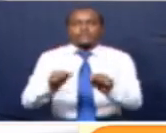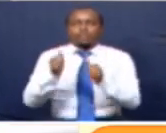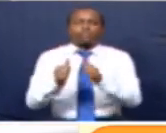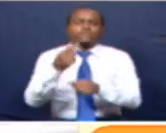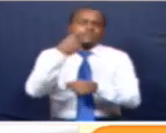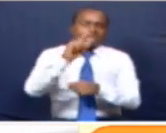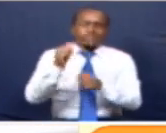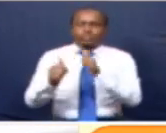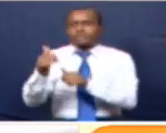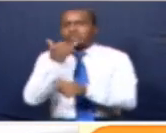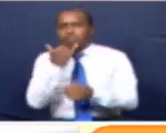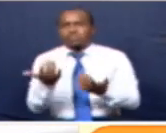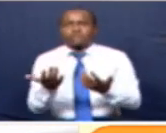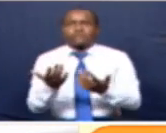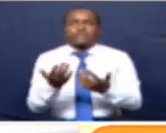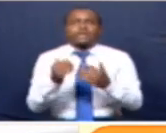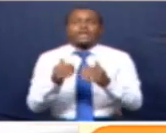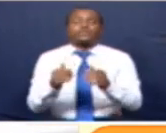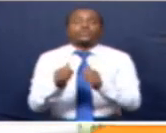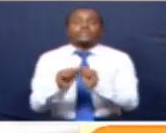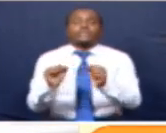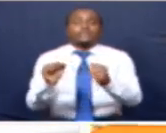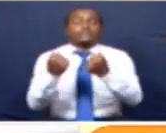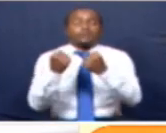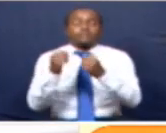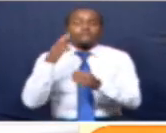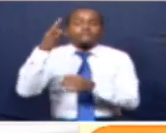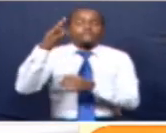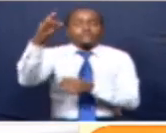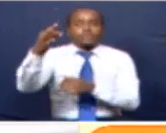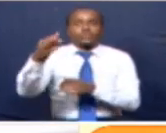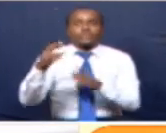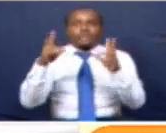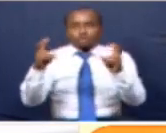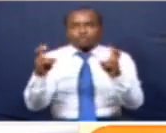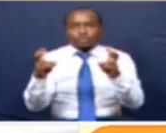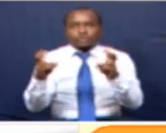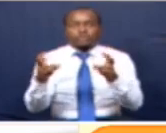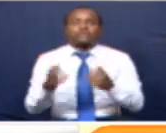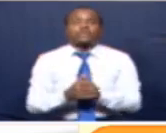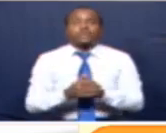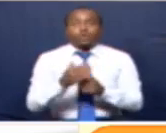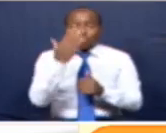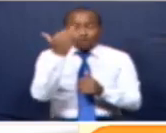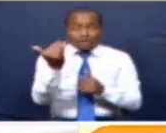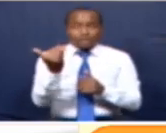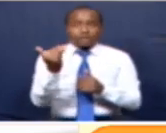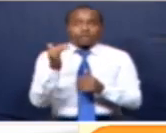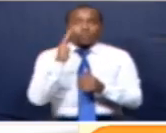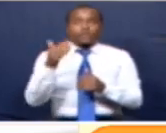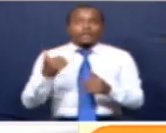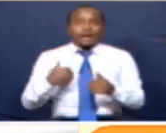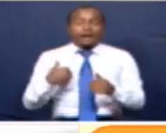you save future litigation by people. They are not likely to end up with problems, because there is a definite